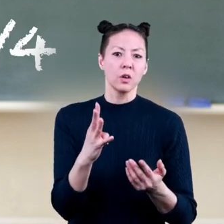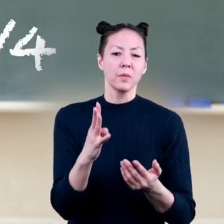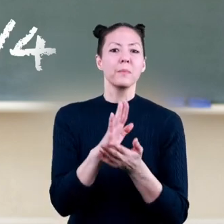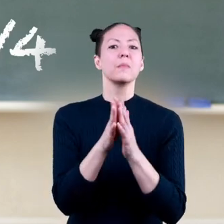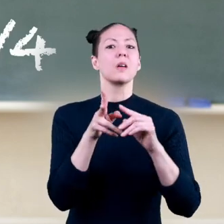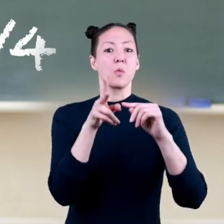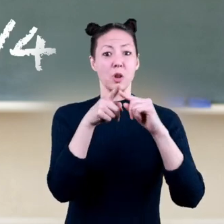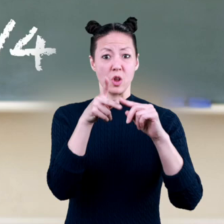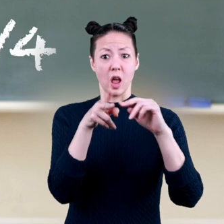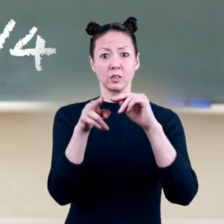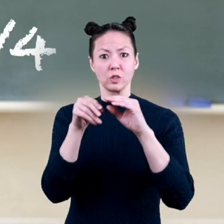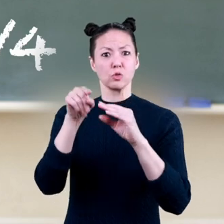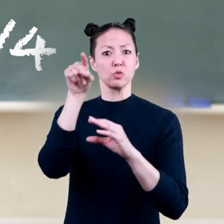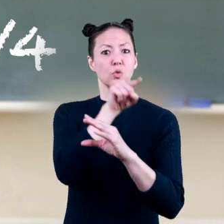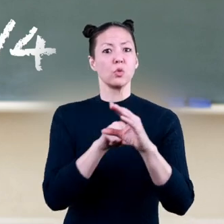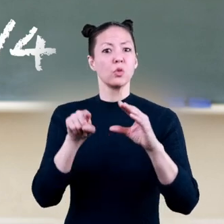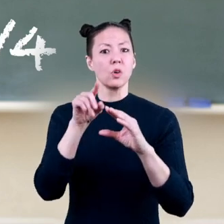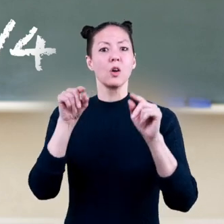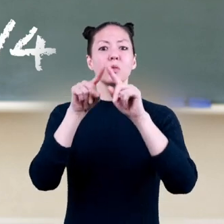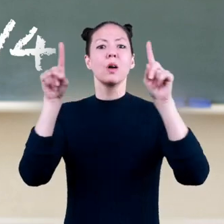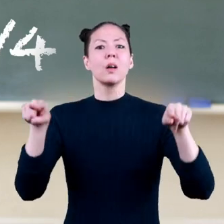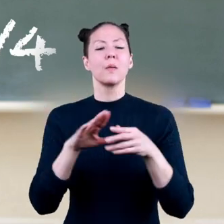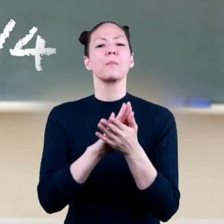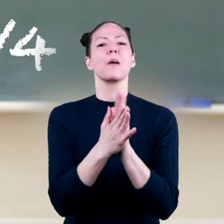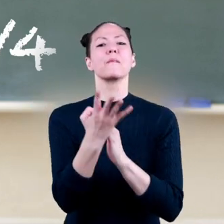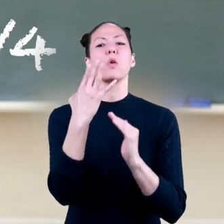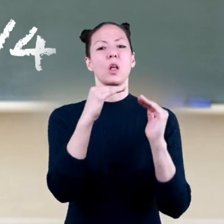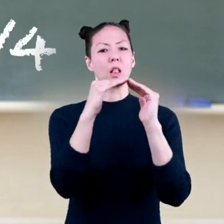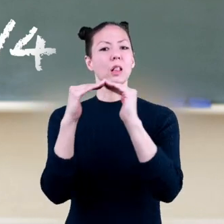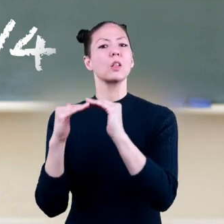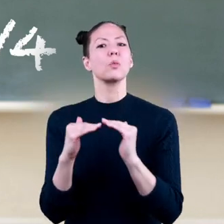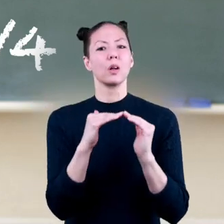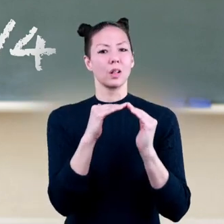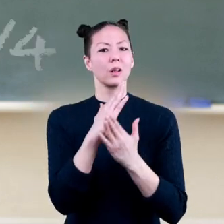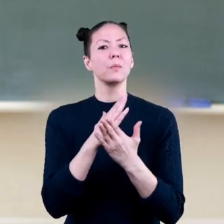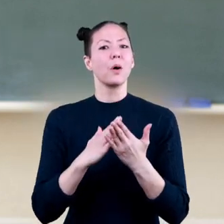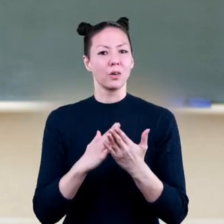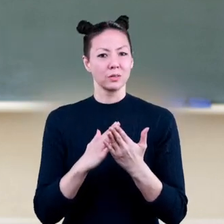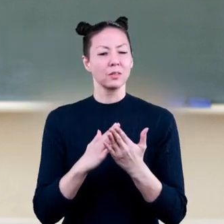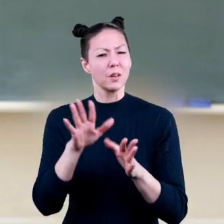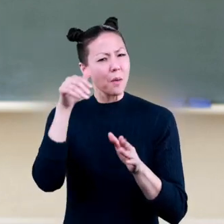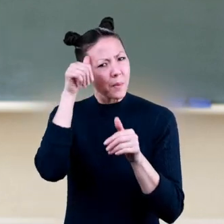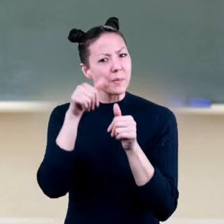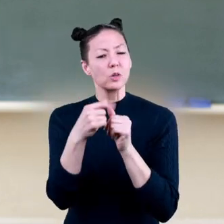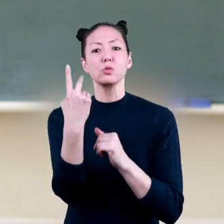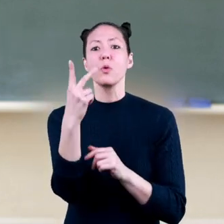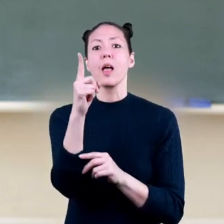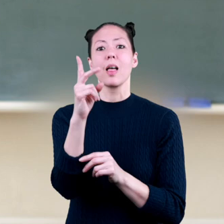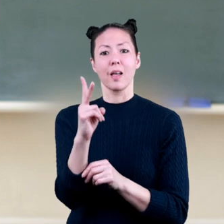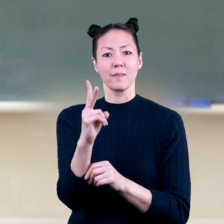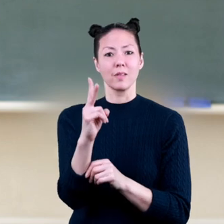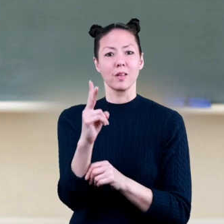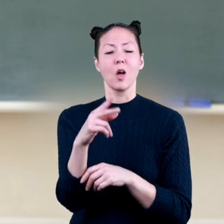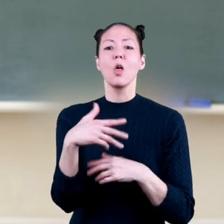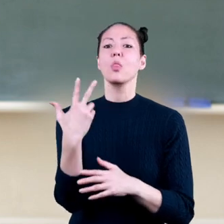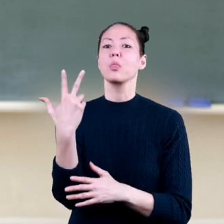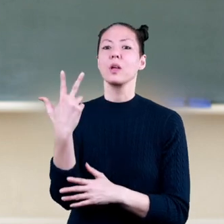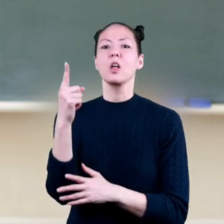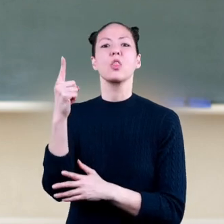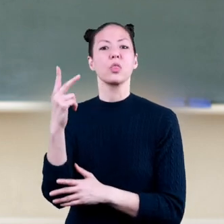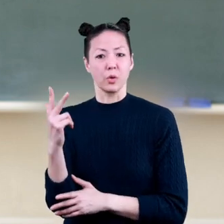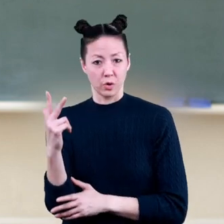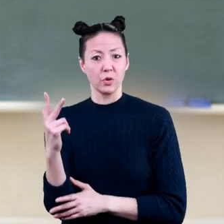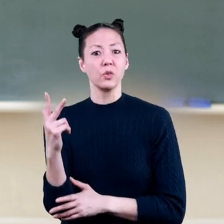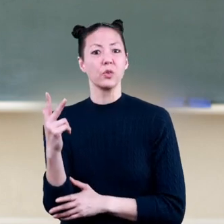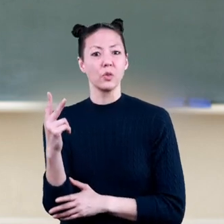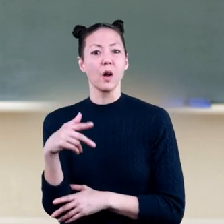are used when cutting the circles and rectangles into four equal parts. Remember, two halves,